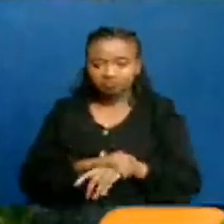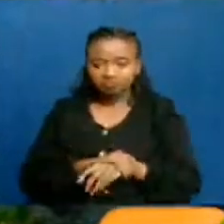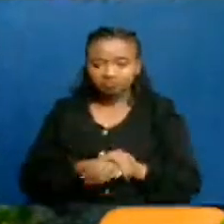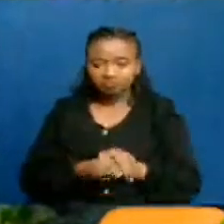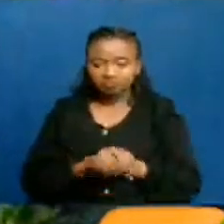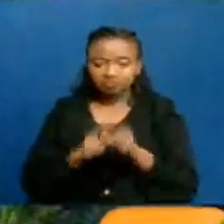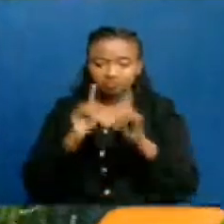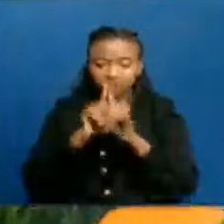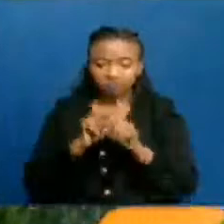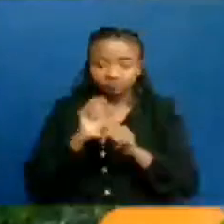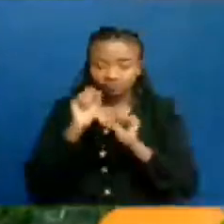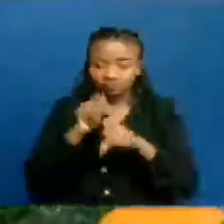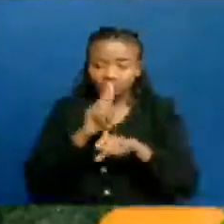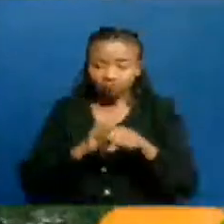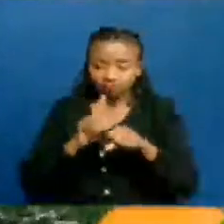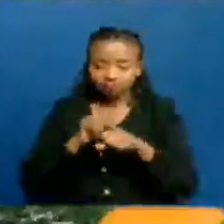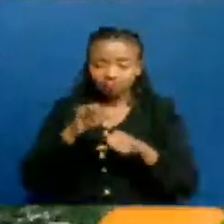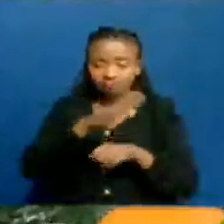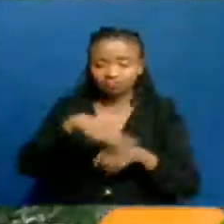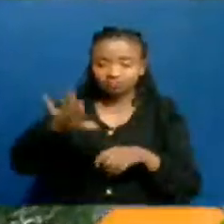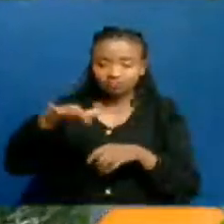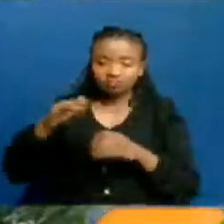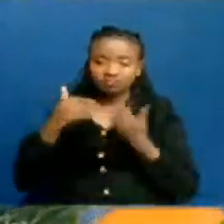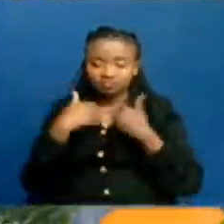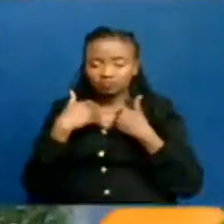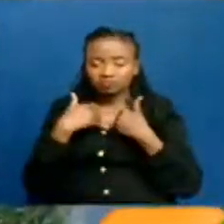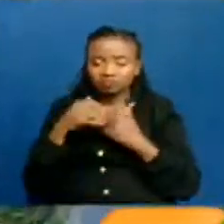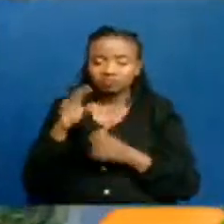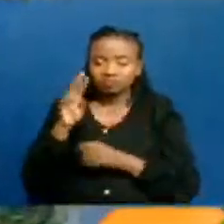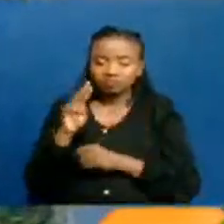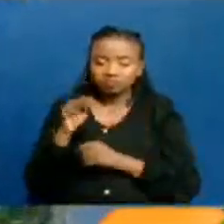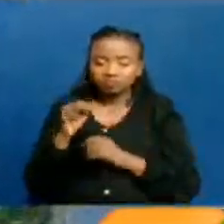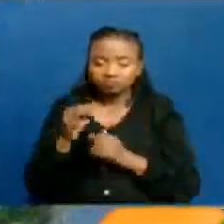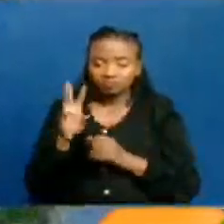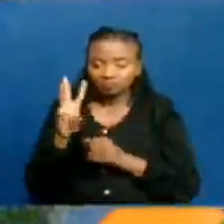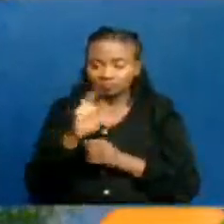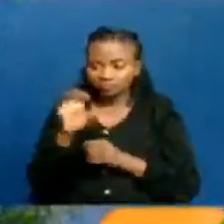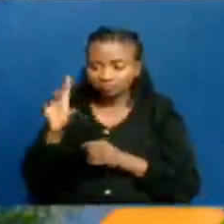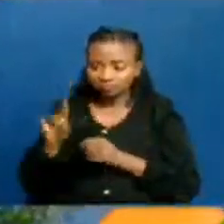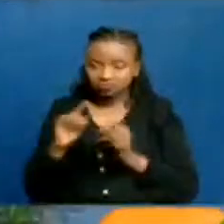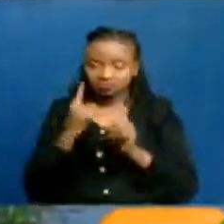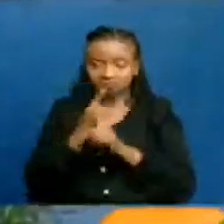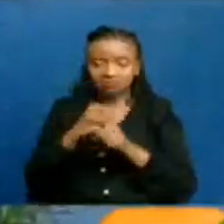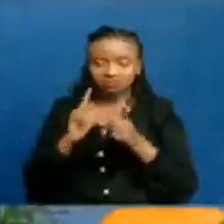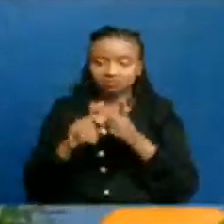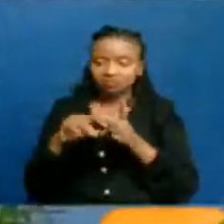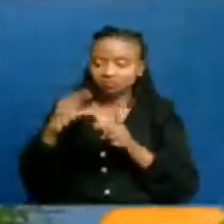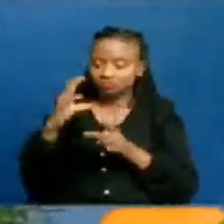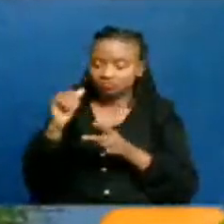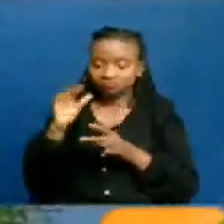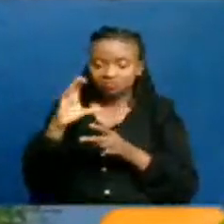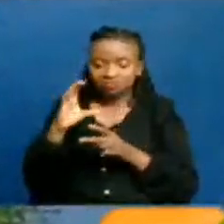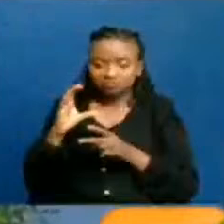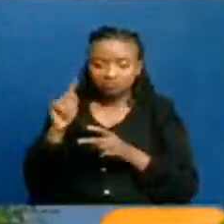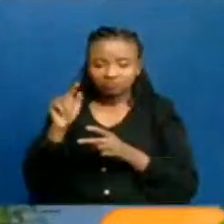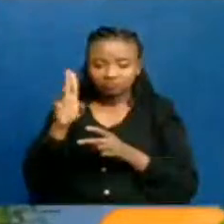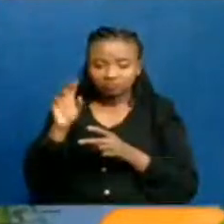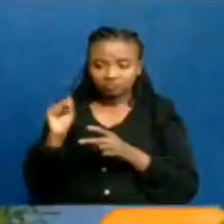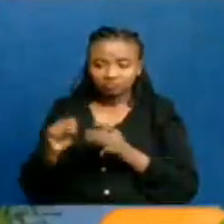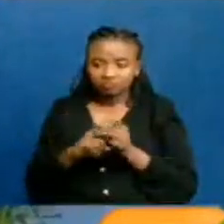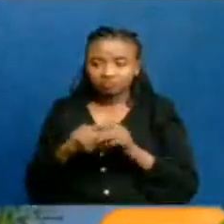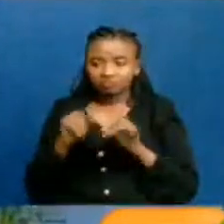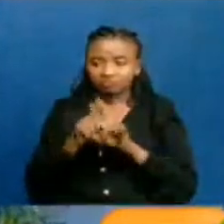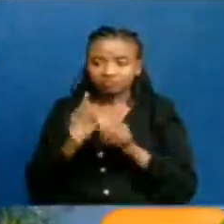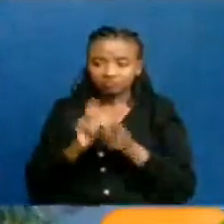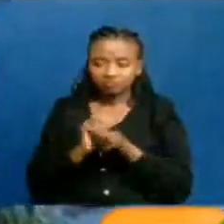It can be installed in areas grappling with an influx of mazenga weed, cactus opuntia, or other biodegradable waste,